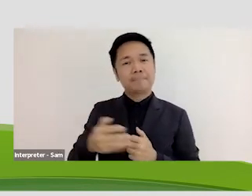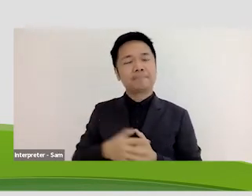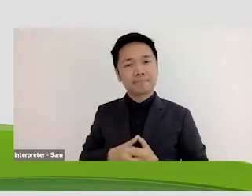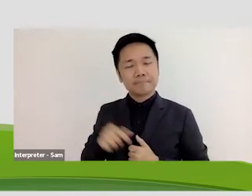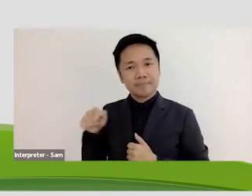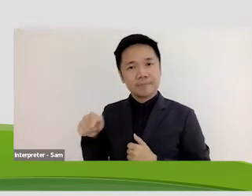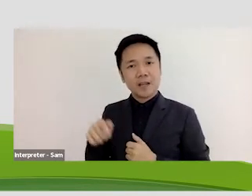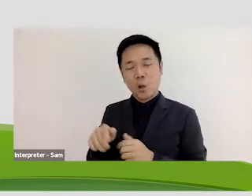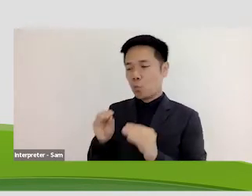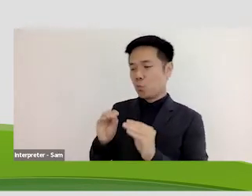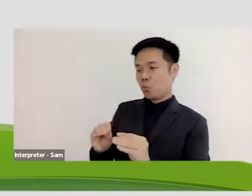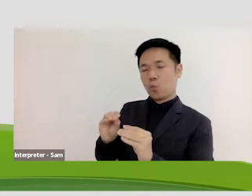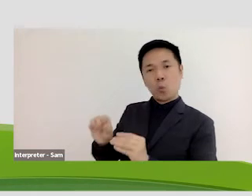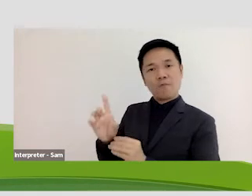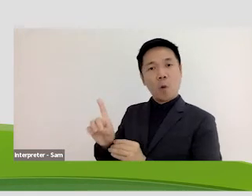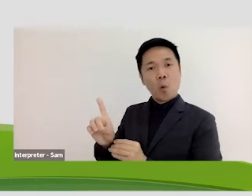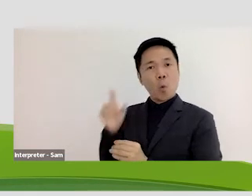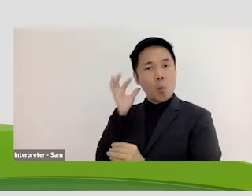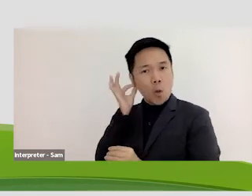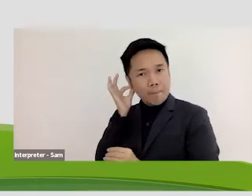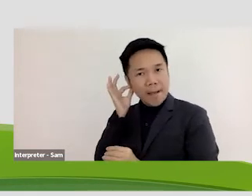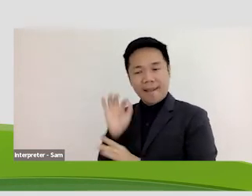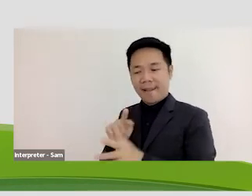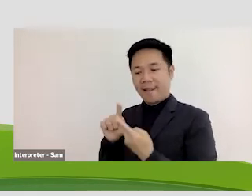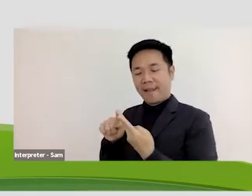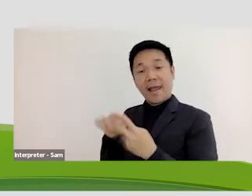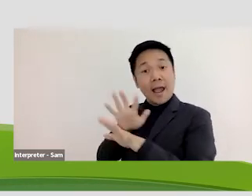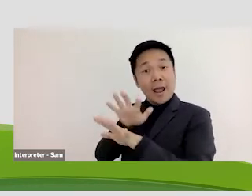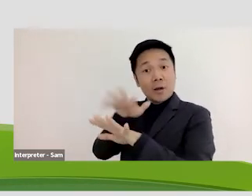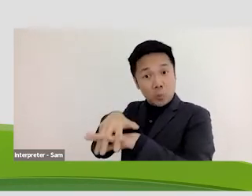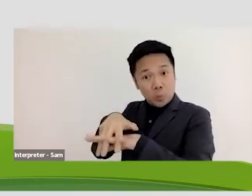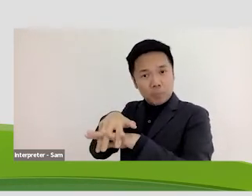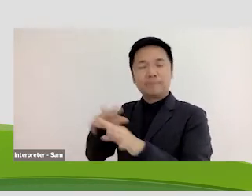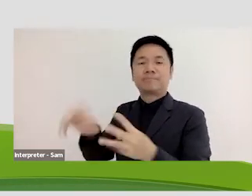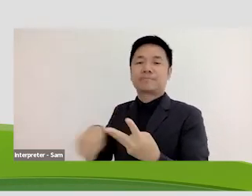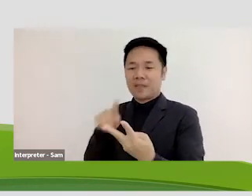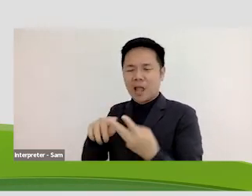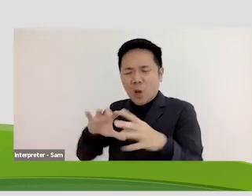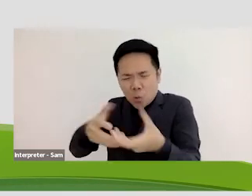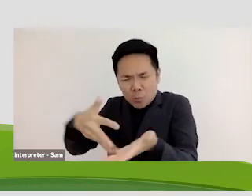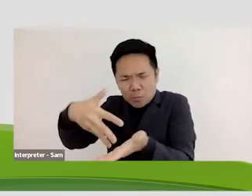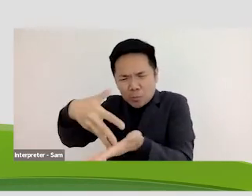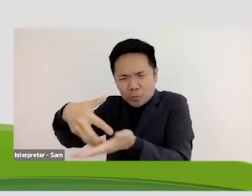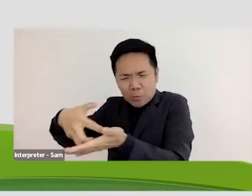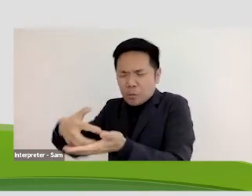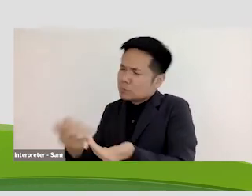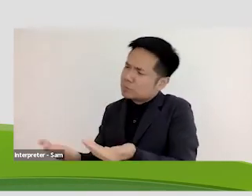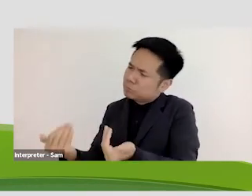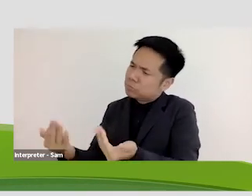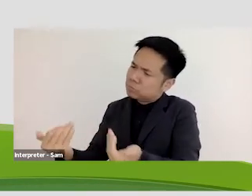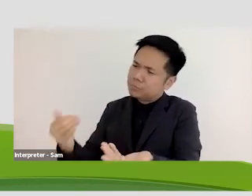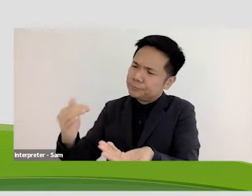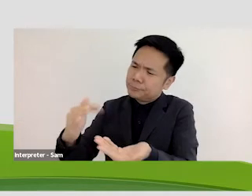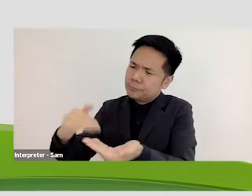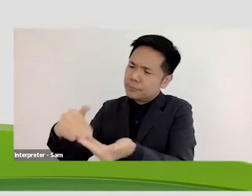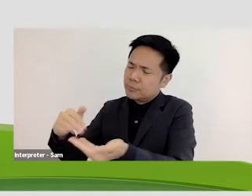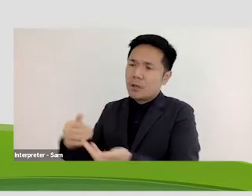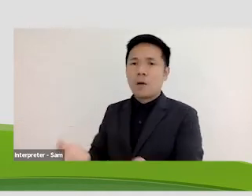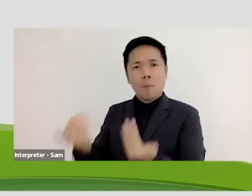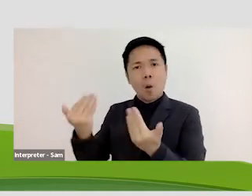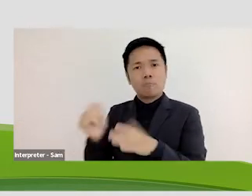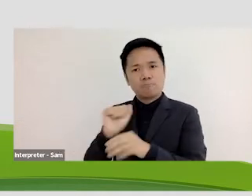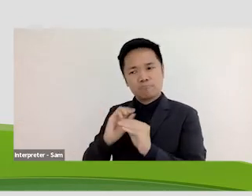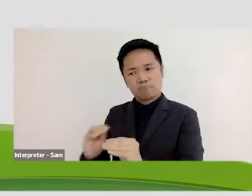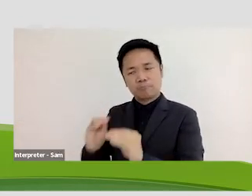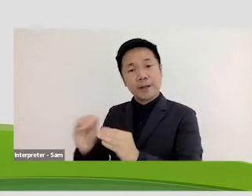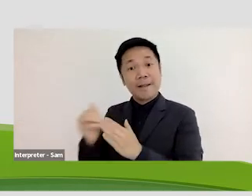women, Indigenous people, and other marginalized groups and their organizations to enhance their leadership and